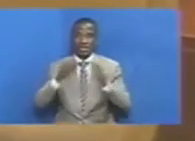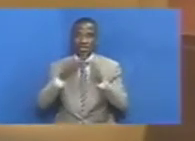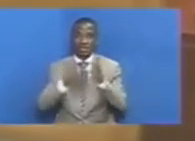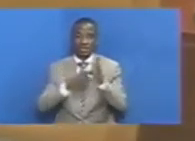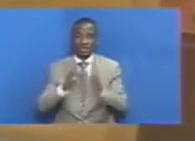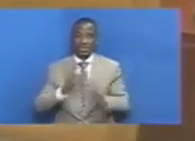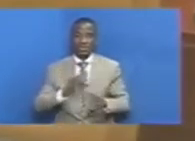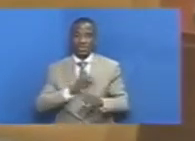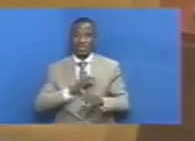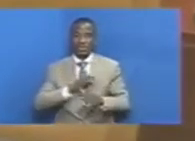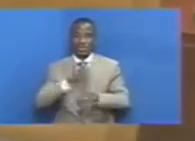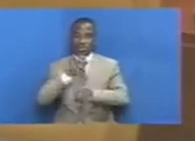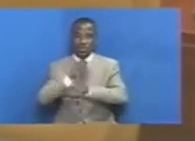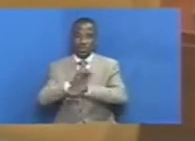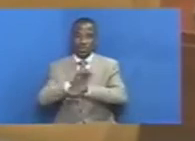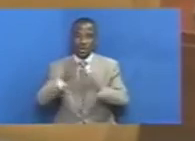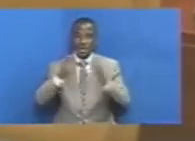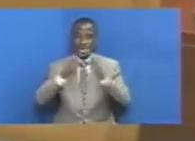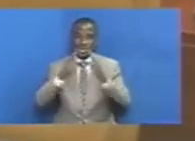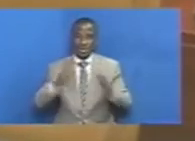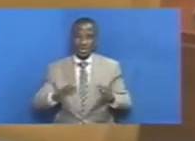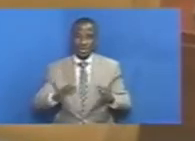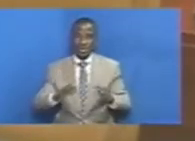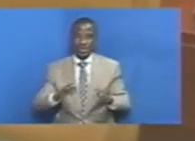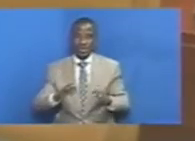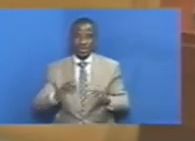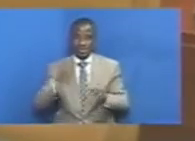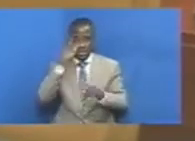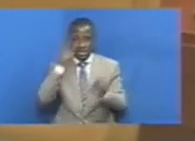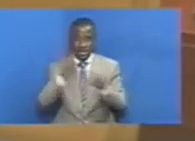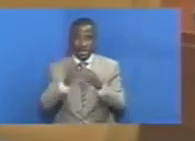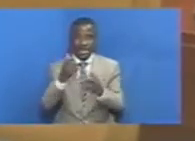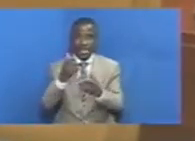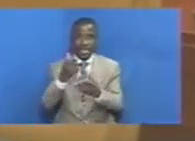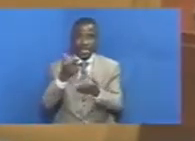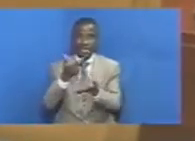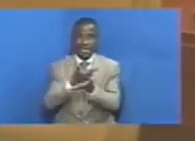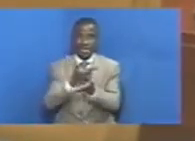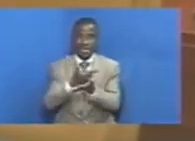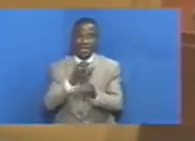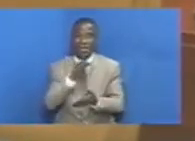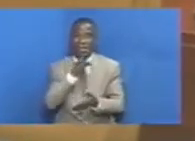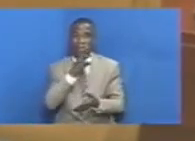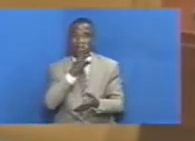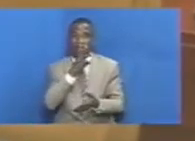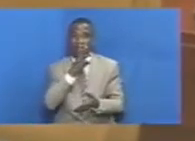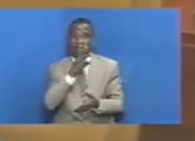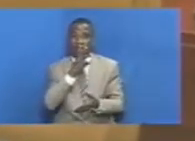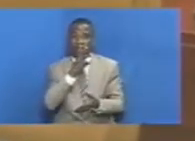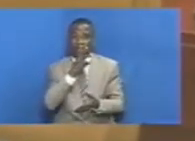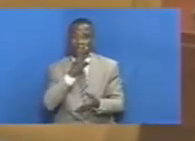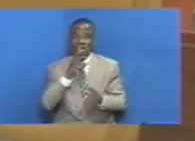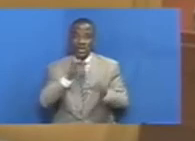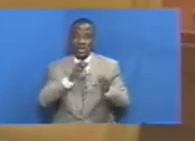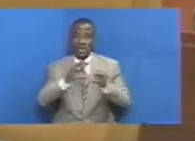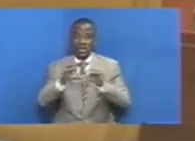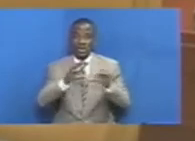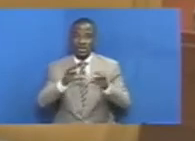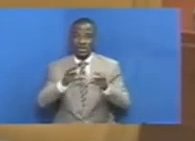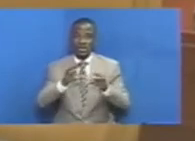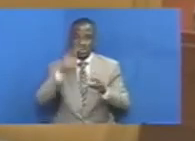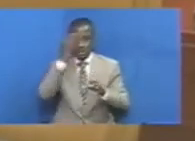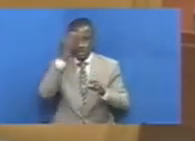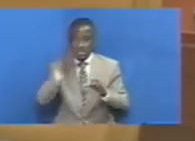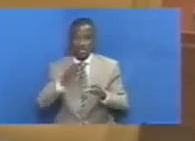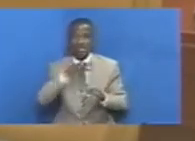of Western Housing on the contract agreement between Ghana Water Limited, acting on behalf of the Ministry of